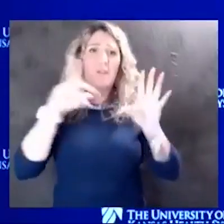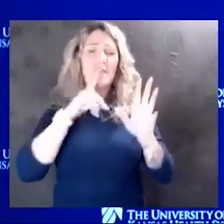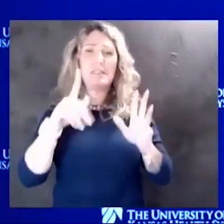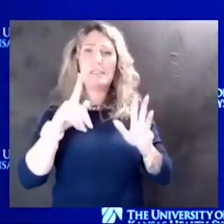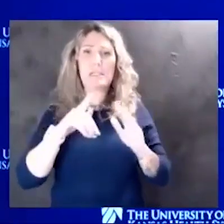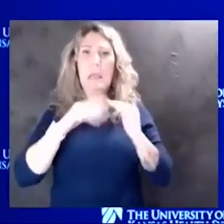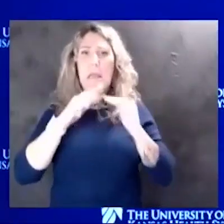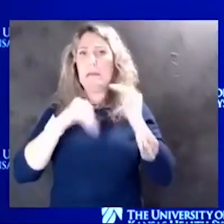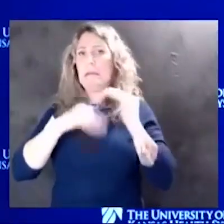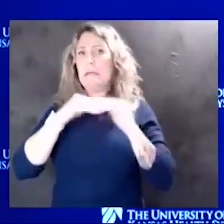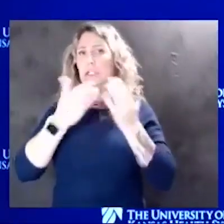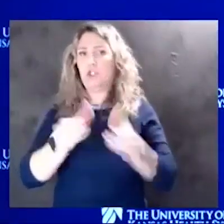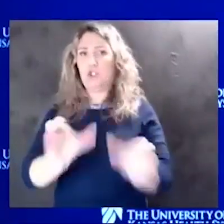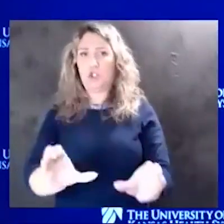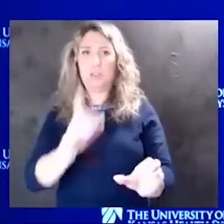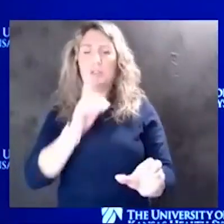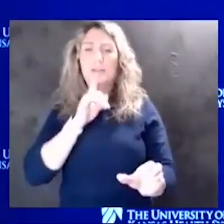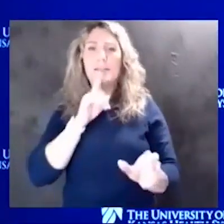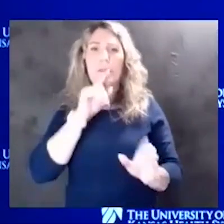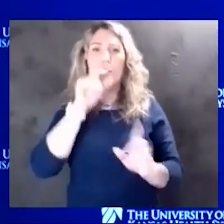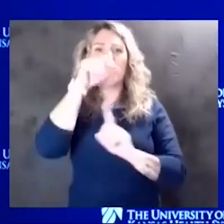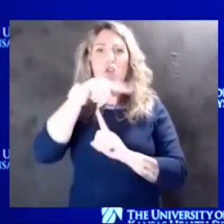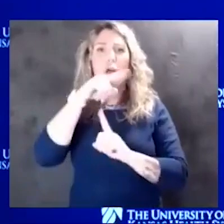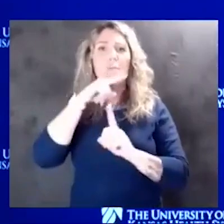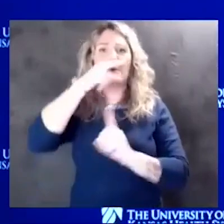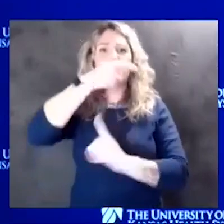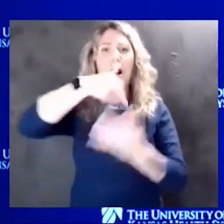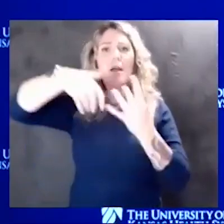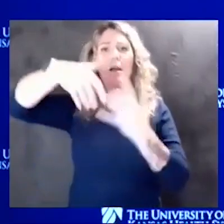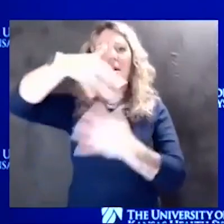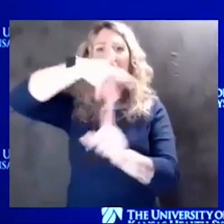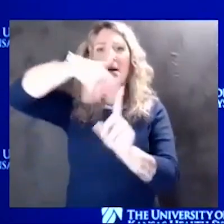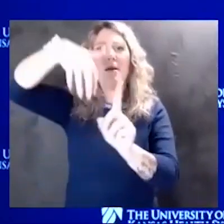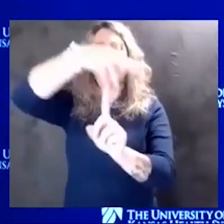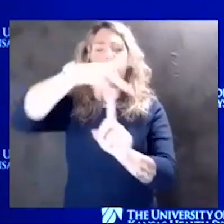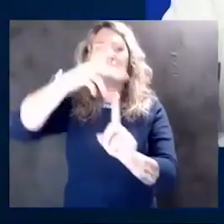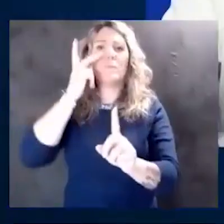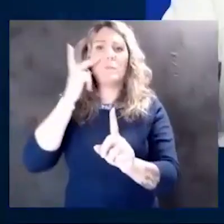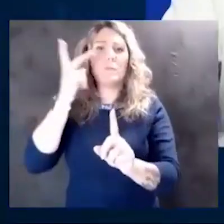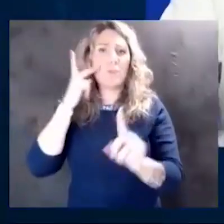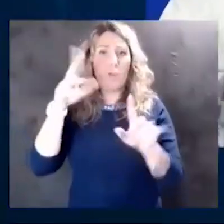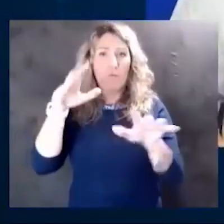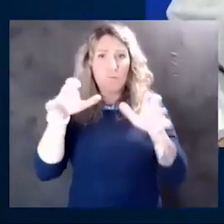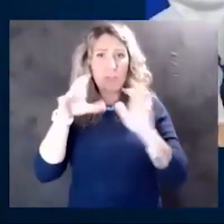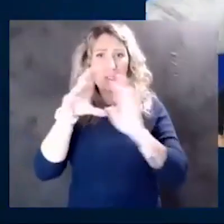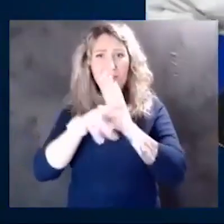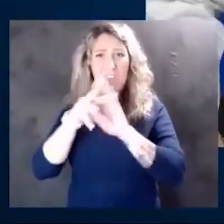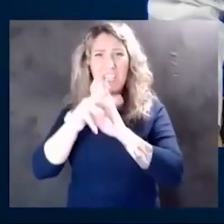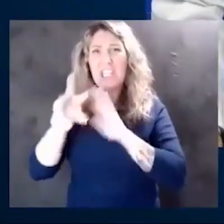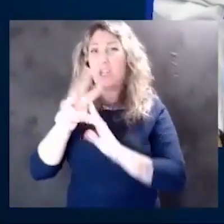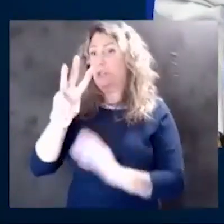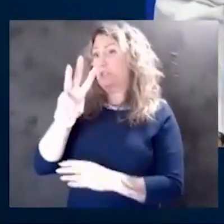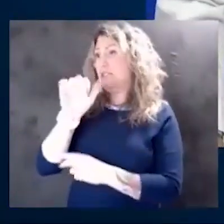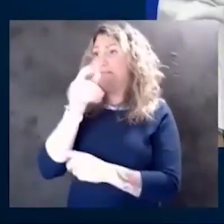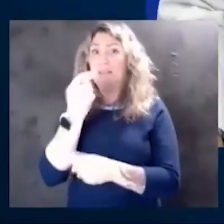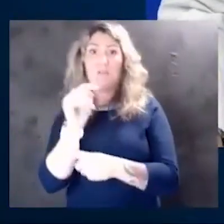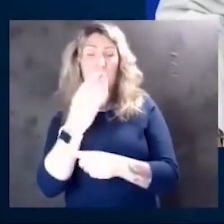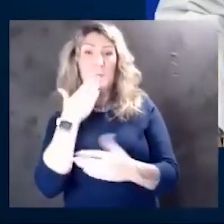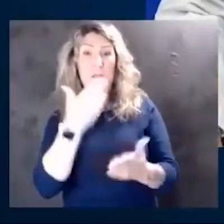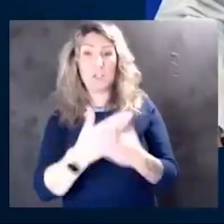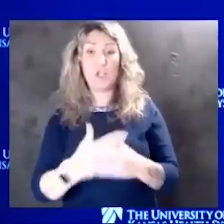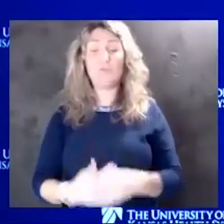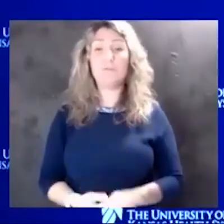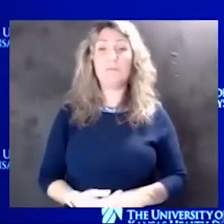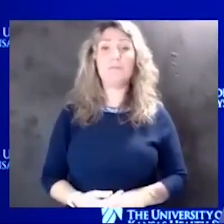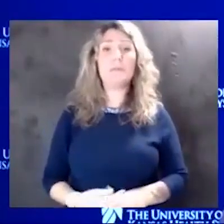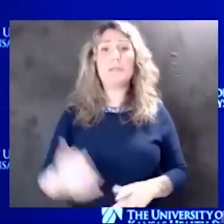of the droplets getting around you. Hey, we saw the freezer video about our breath cloud, right? Yeah, there you 6 go. feet was pretty good. Yep, and if people are wearing masks